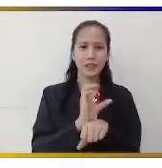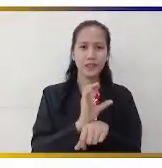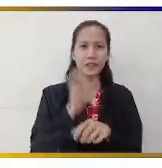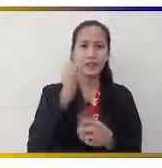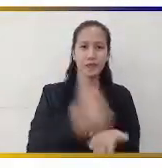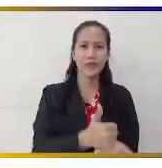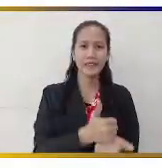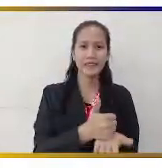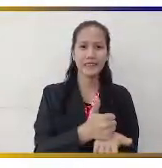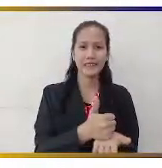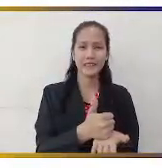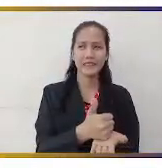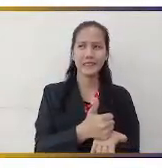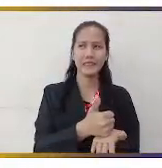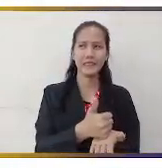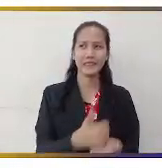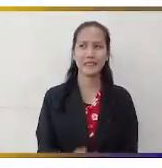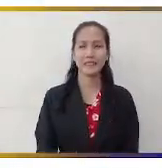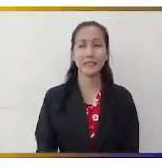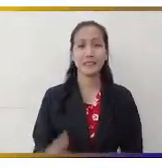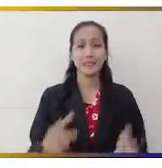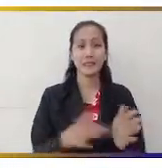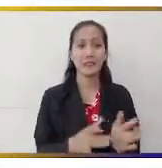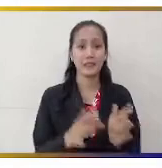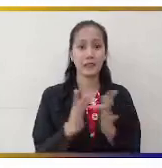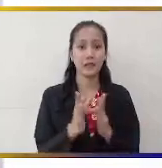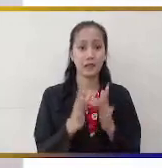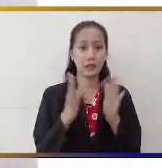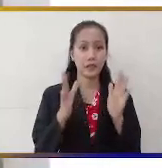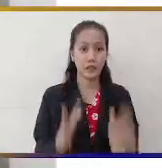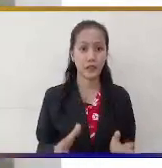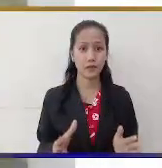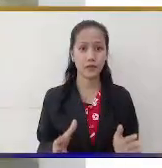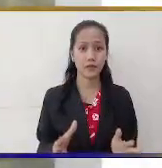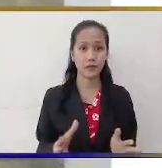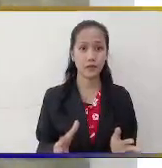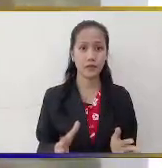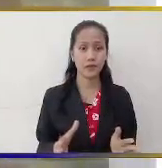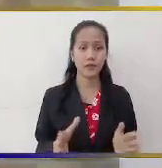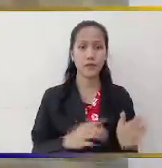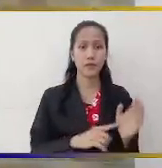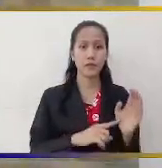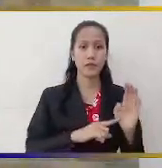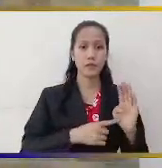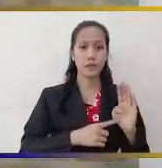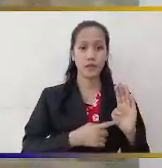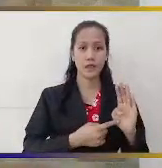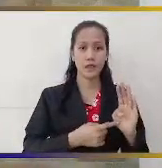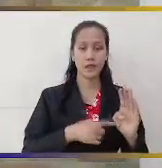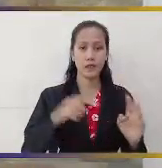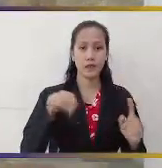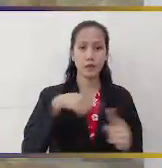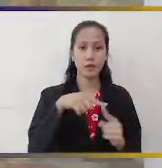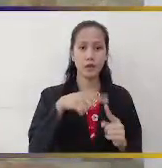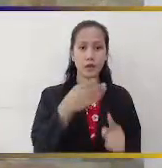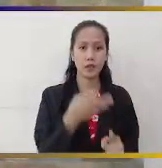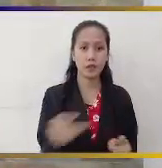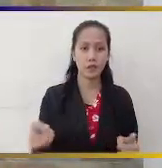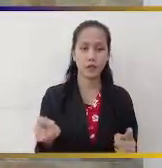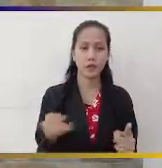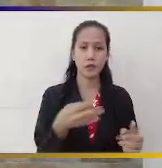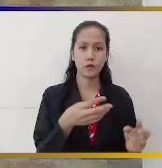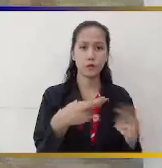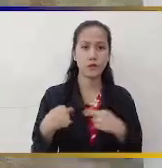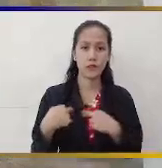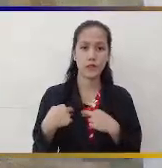Saved. Now, the Christian life has three parts. When you get born again, you receive